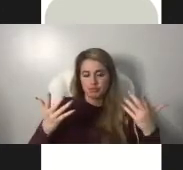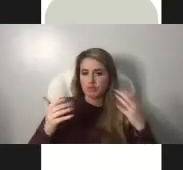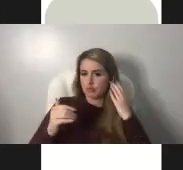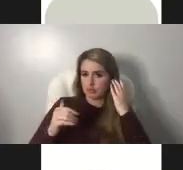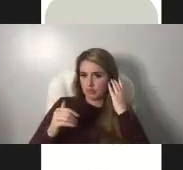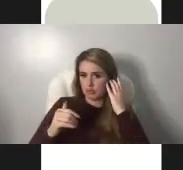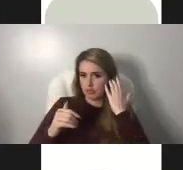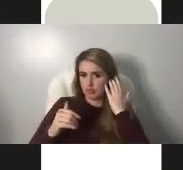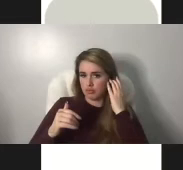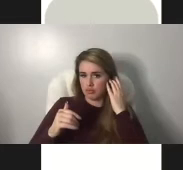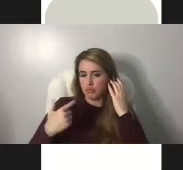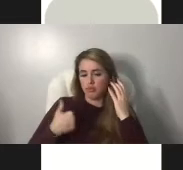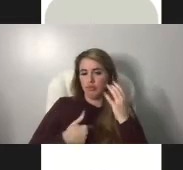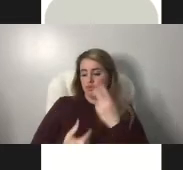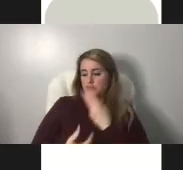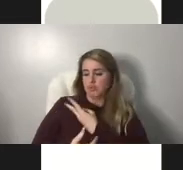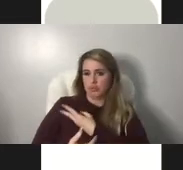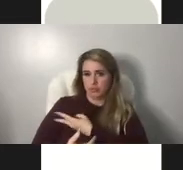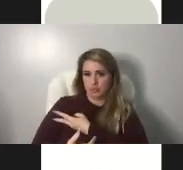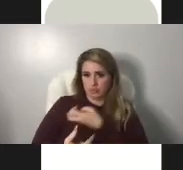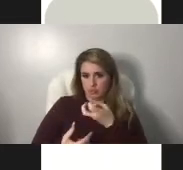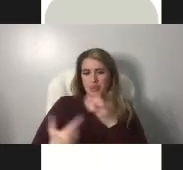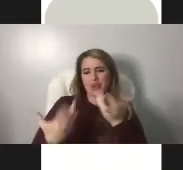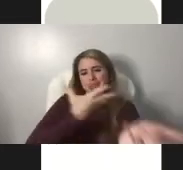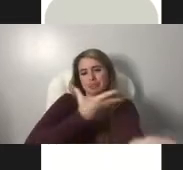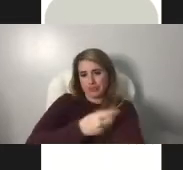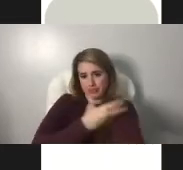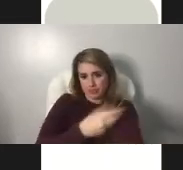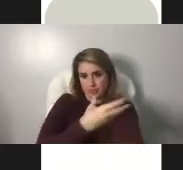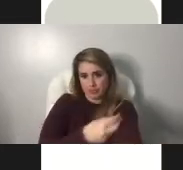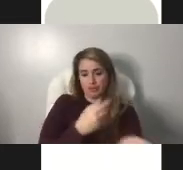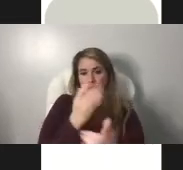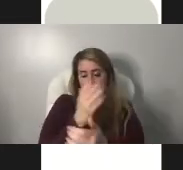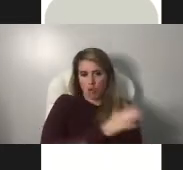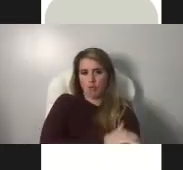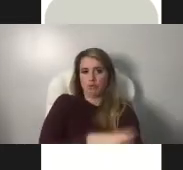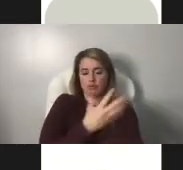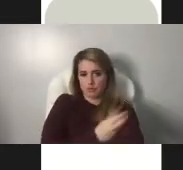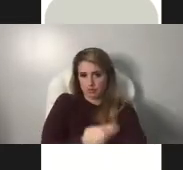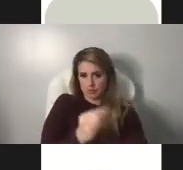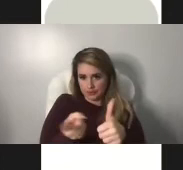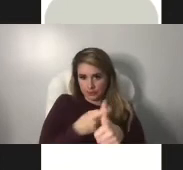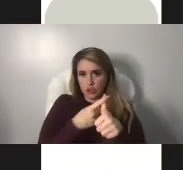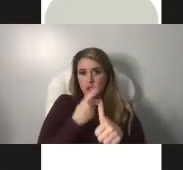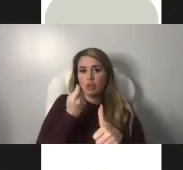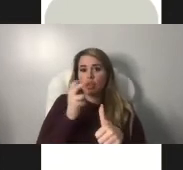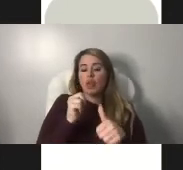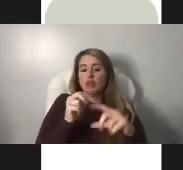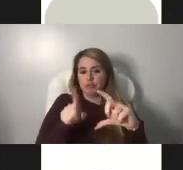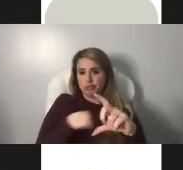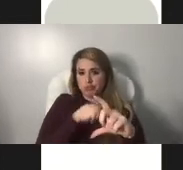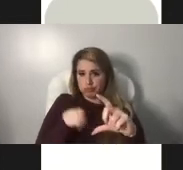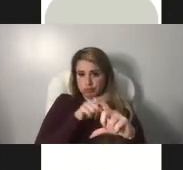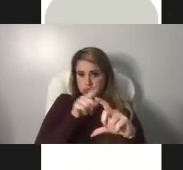we extract this by drawing blood from the patient's arm, and then the blood is spun down in a centrifuge,